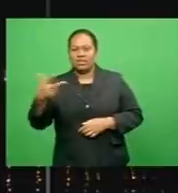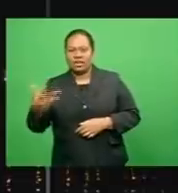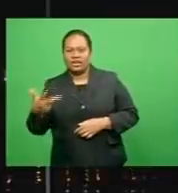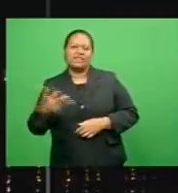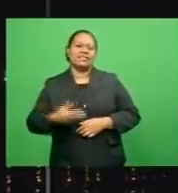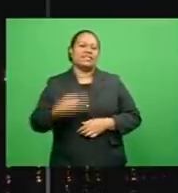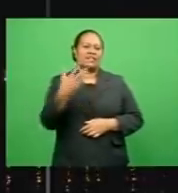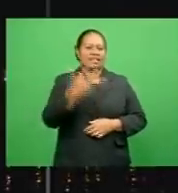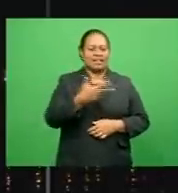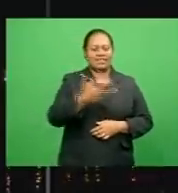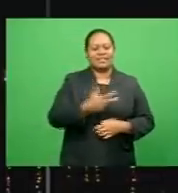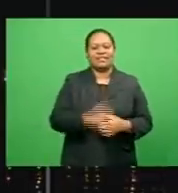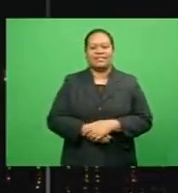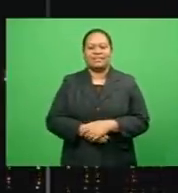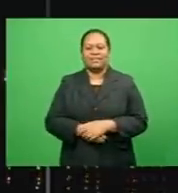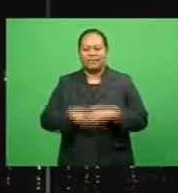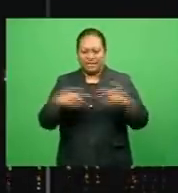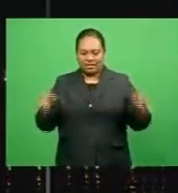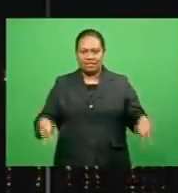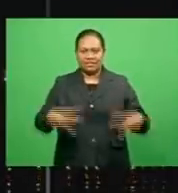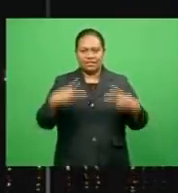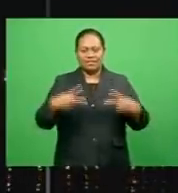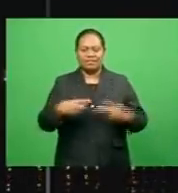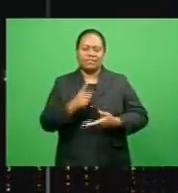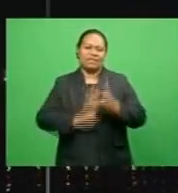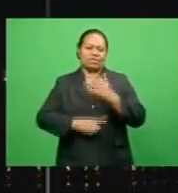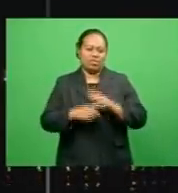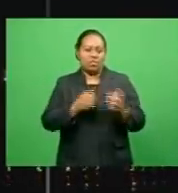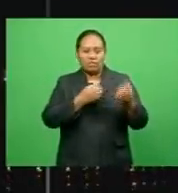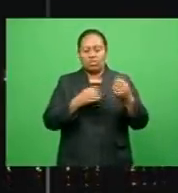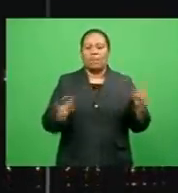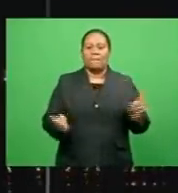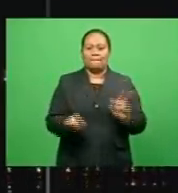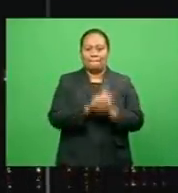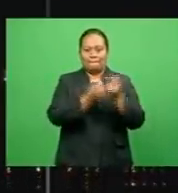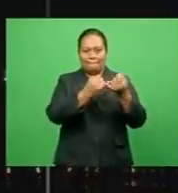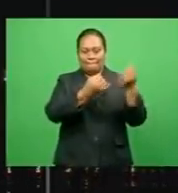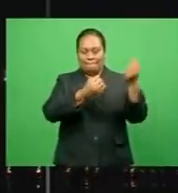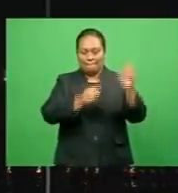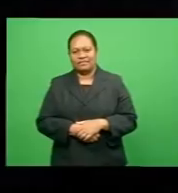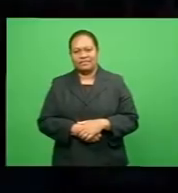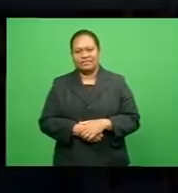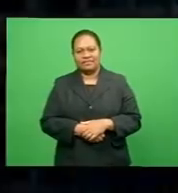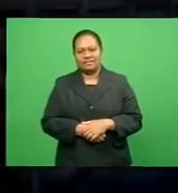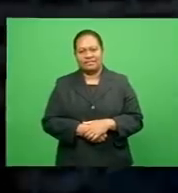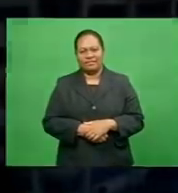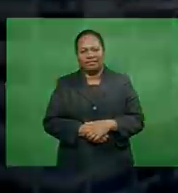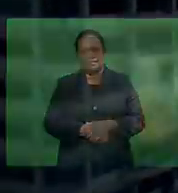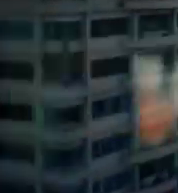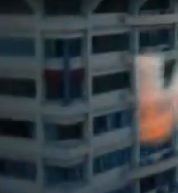The win takes Canberra up to the semis, where they will meet the Storm, who are gunning for a place in the grand finale.